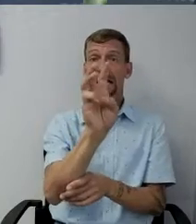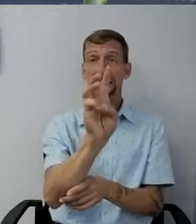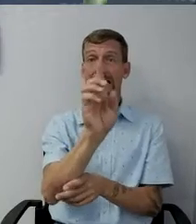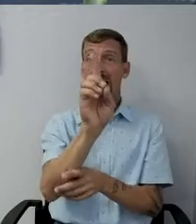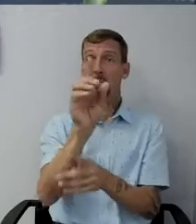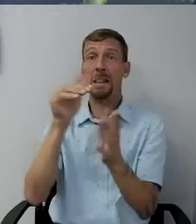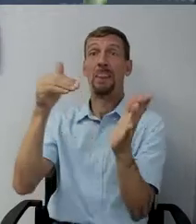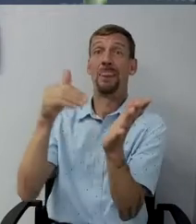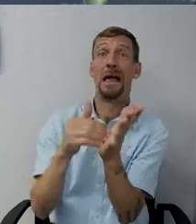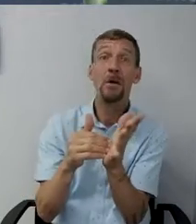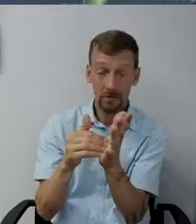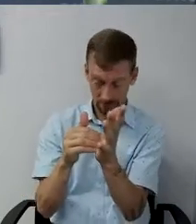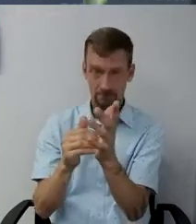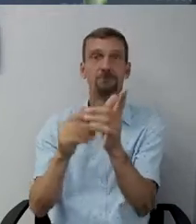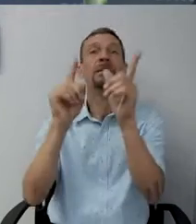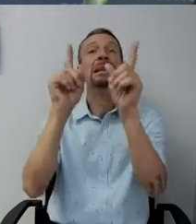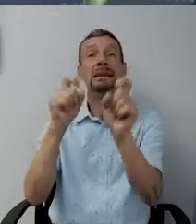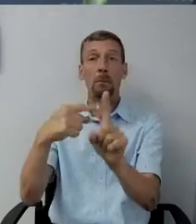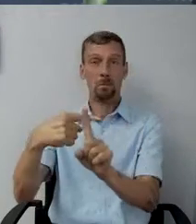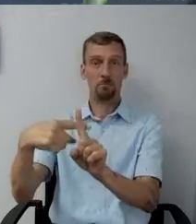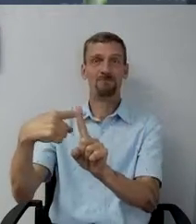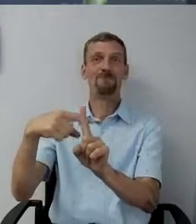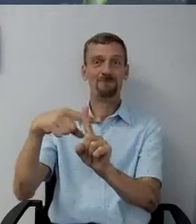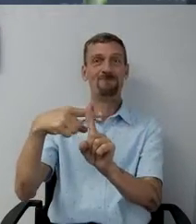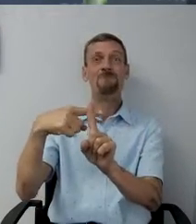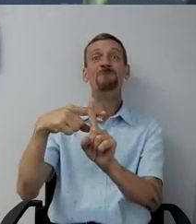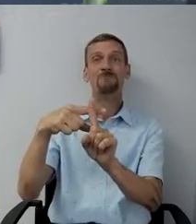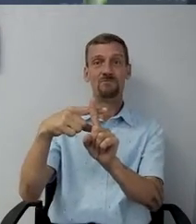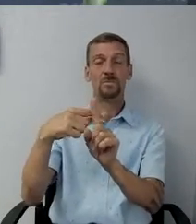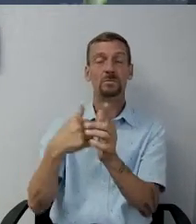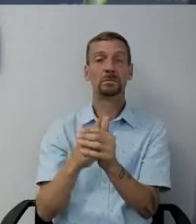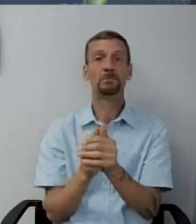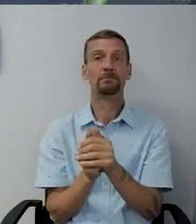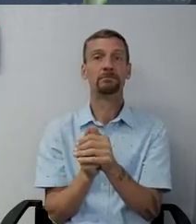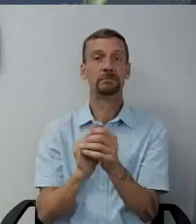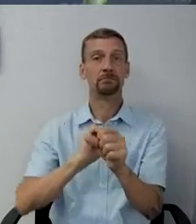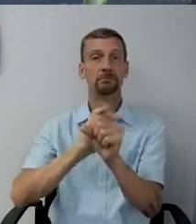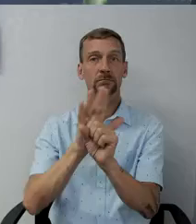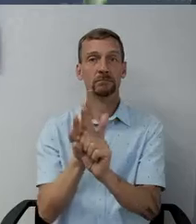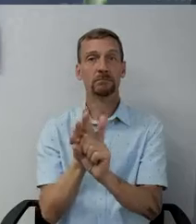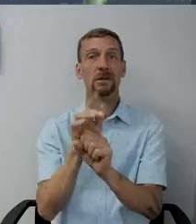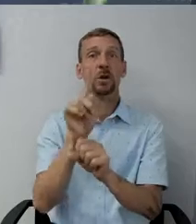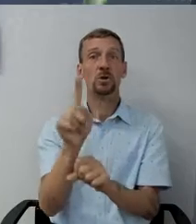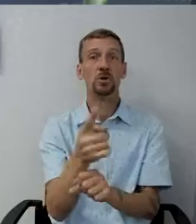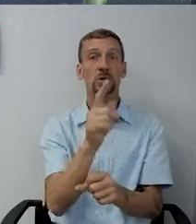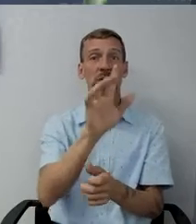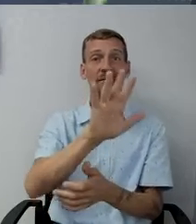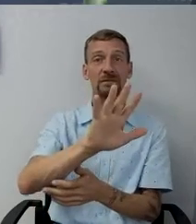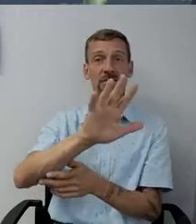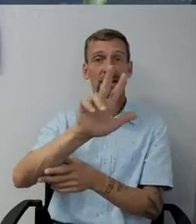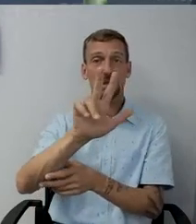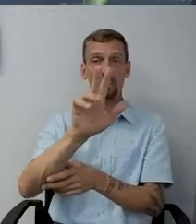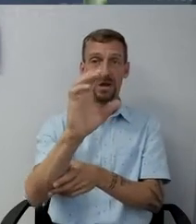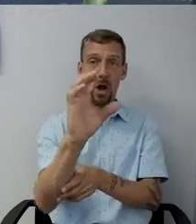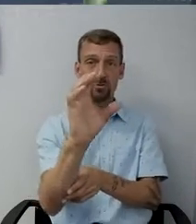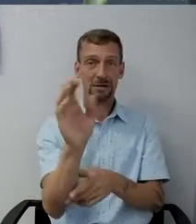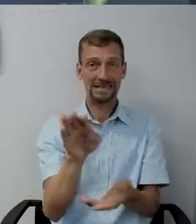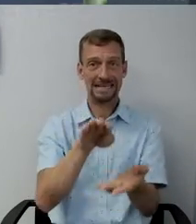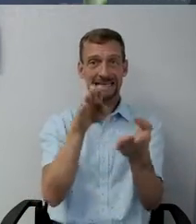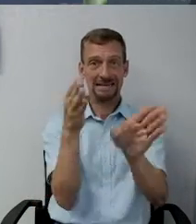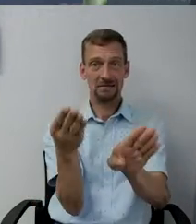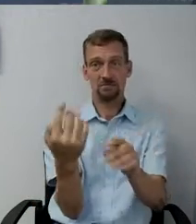161,000 have actually now tested positive, and we've had just shy of 5,300 deaths since